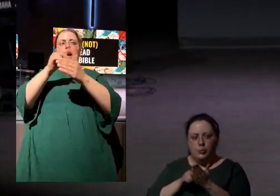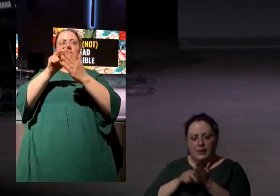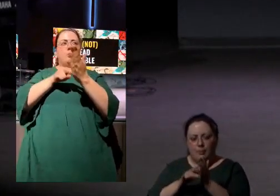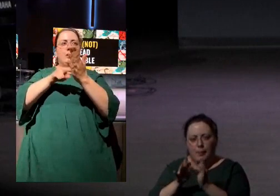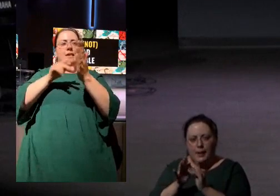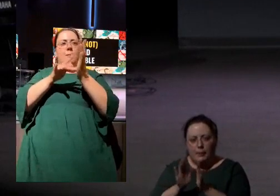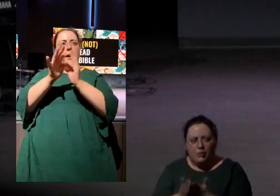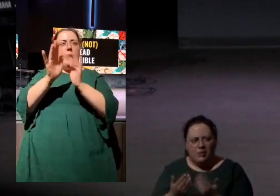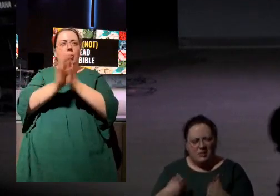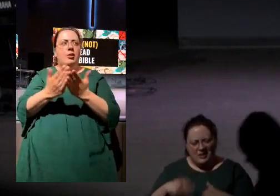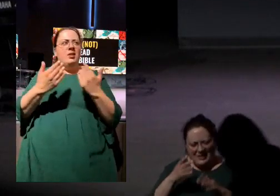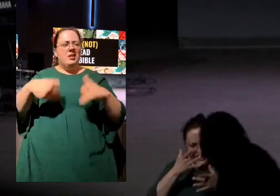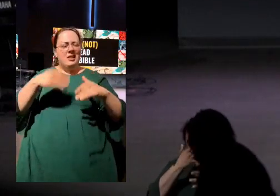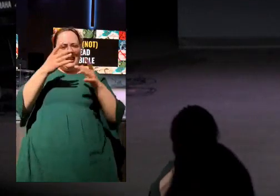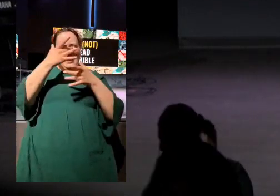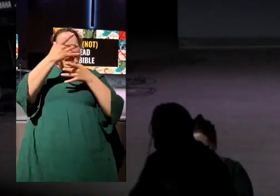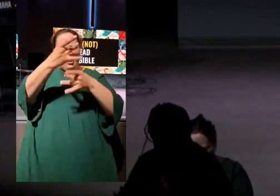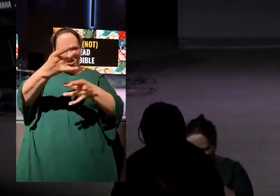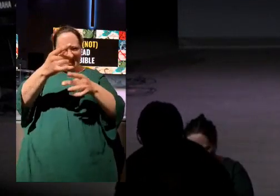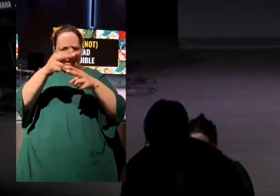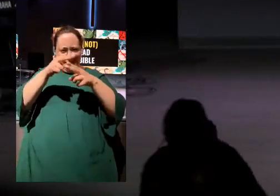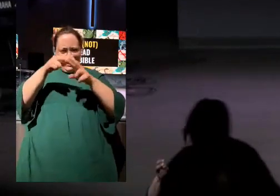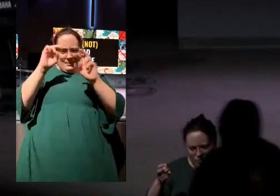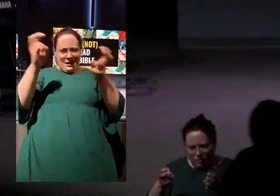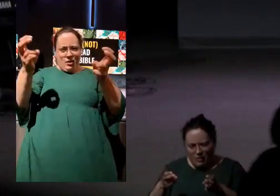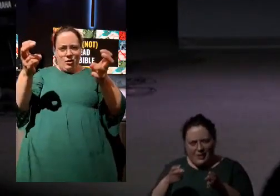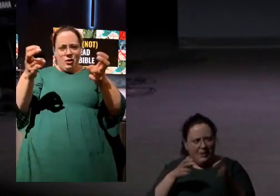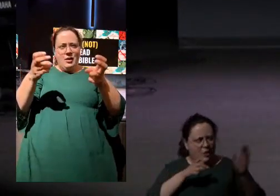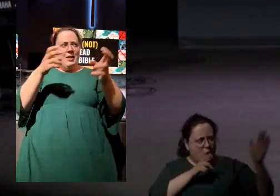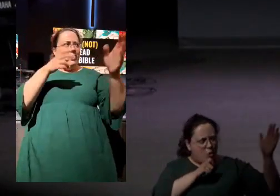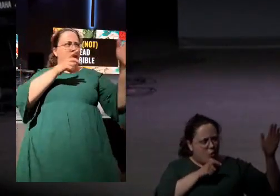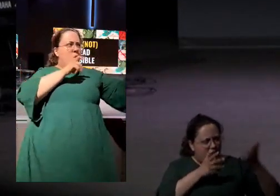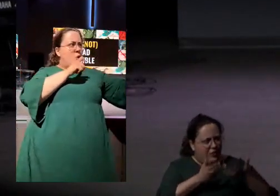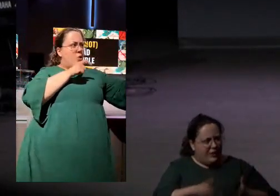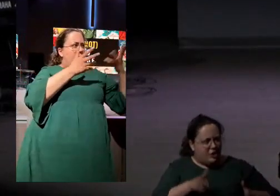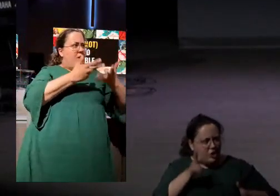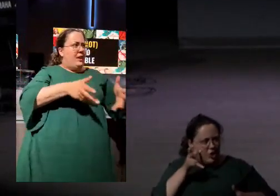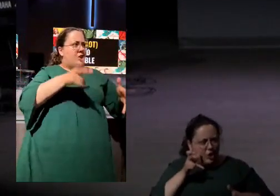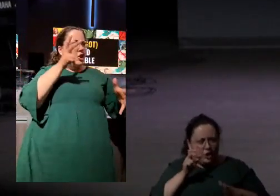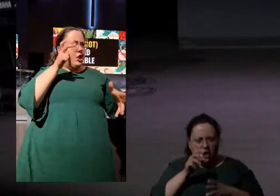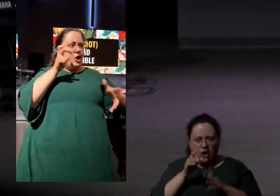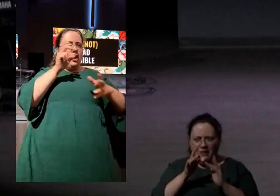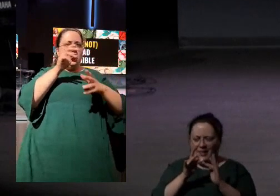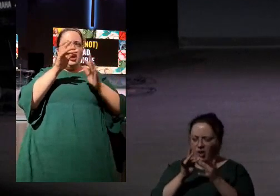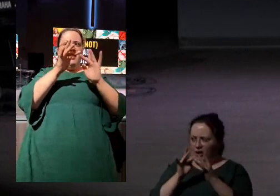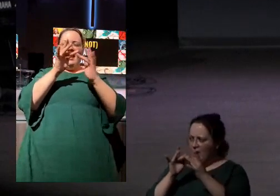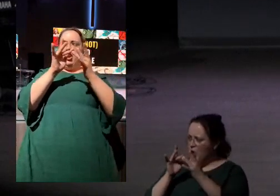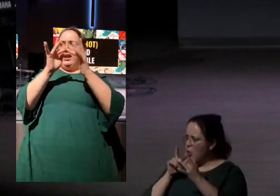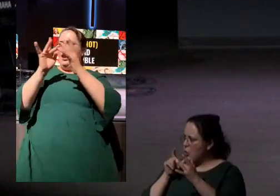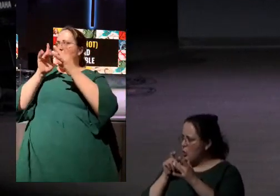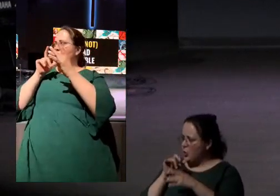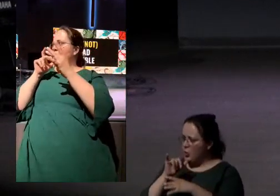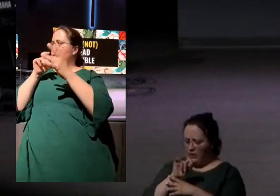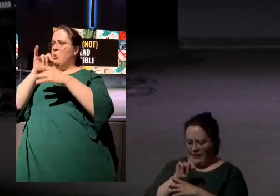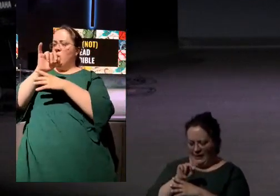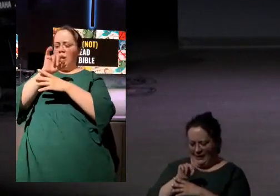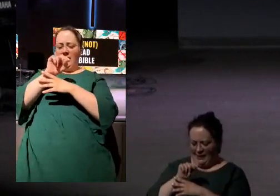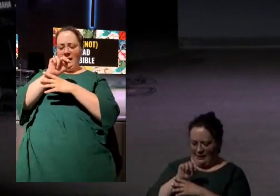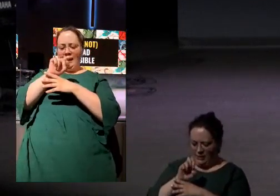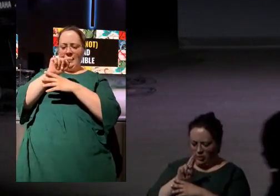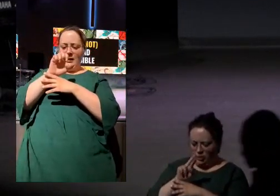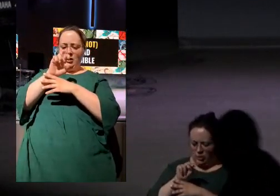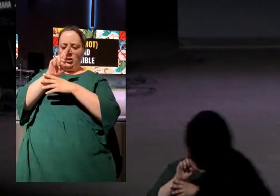new series. But I don't know if you've ever, anyone ever heard of the internet? It's this productive voice for everyone to share their wisdom and their kindness